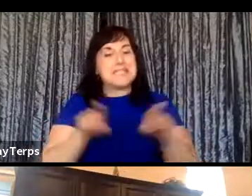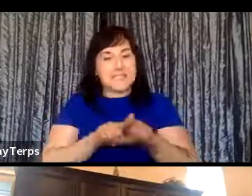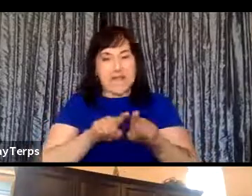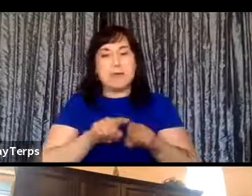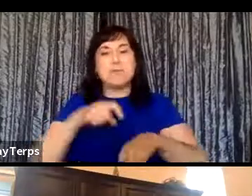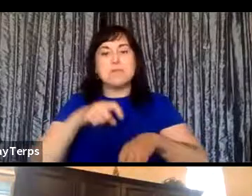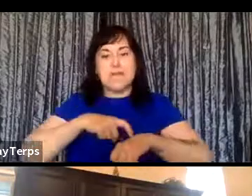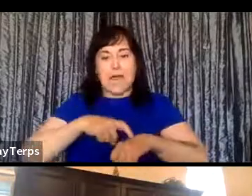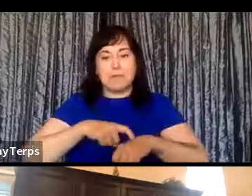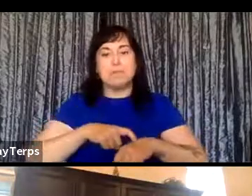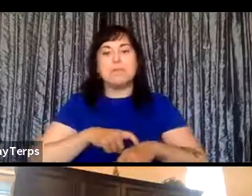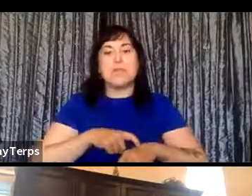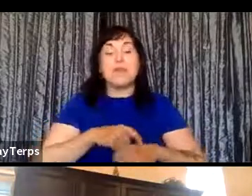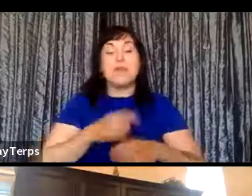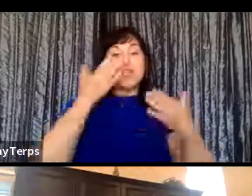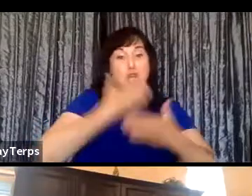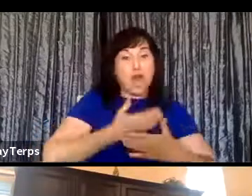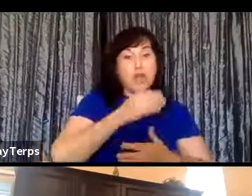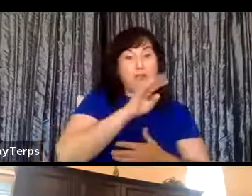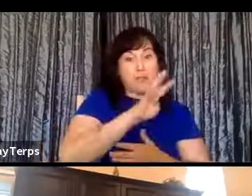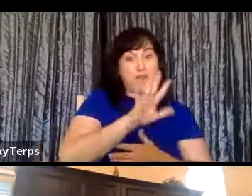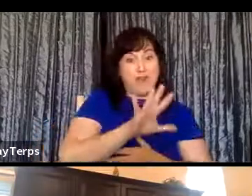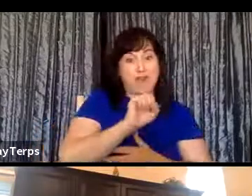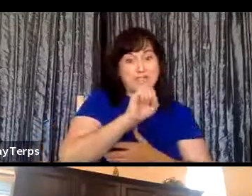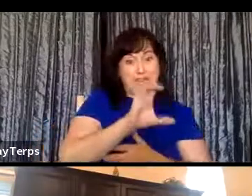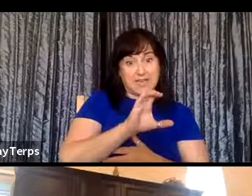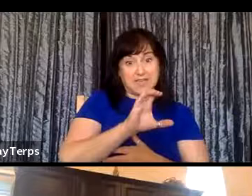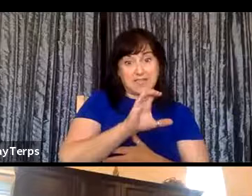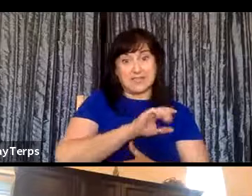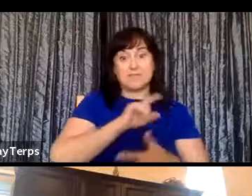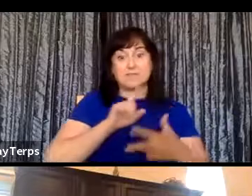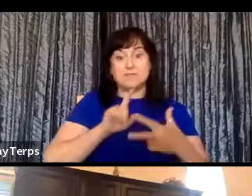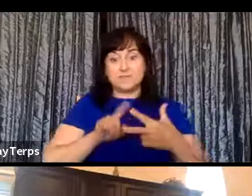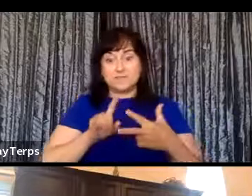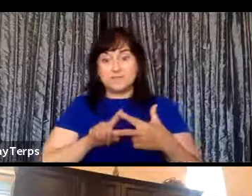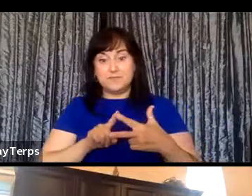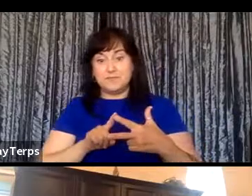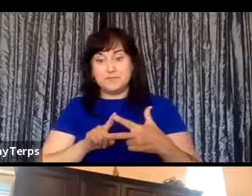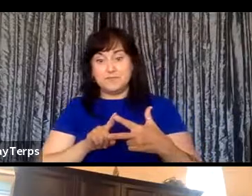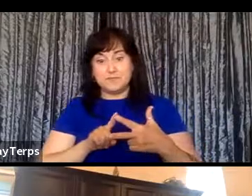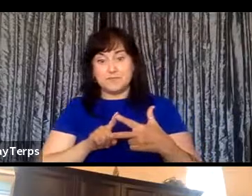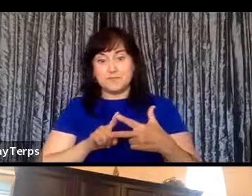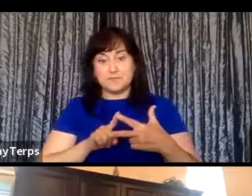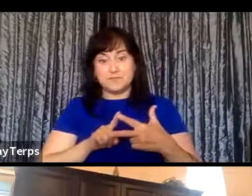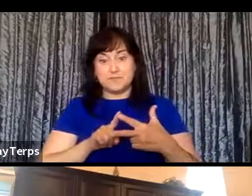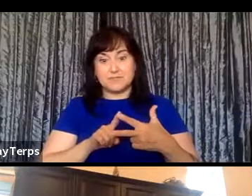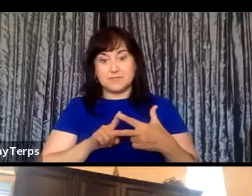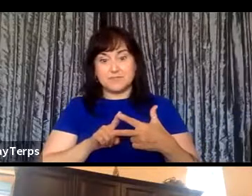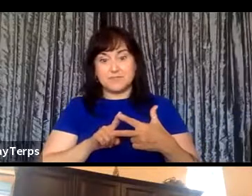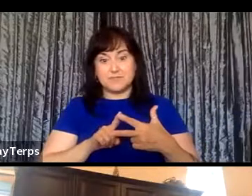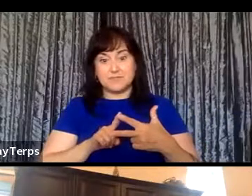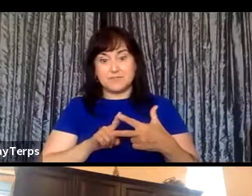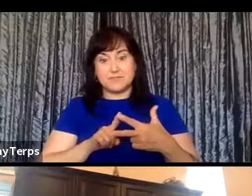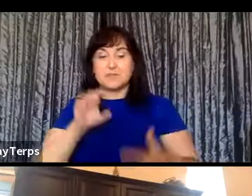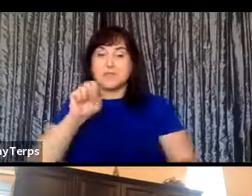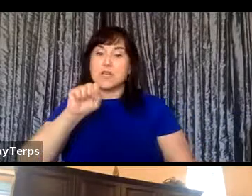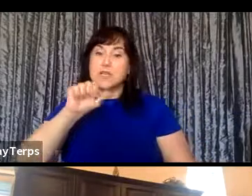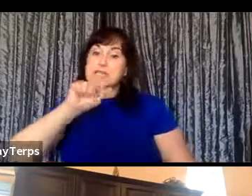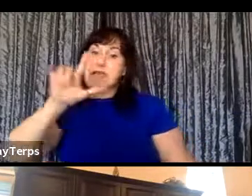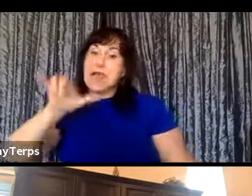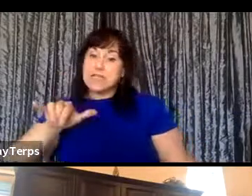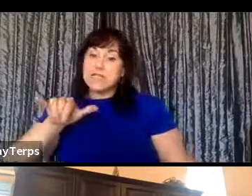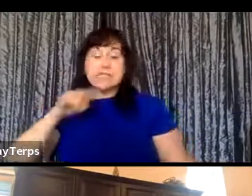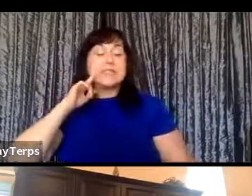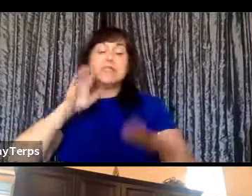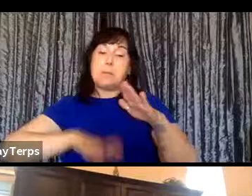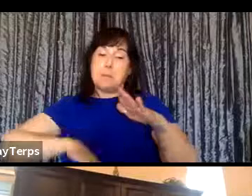So 45 seconds for dark. Yep, that's right, Sally. Oh, you put it back in. Sally, this is a very basic concept,